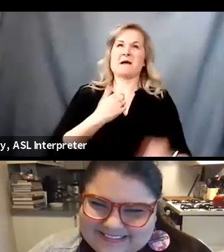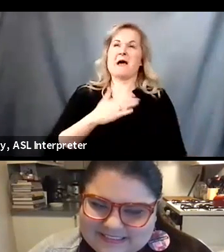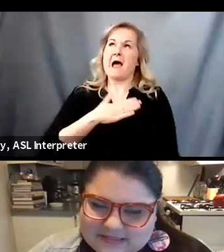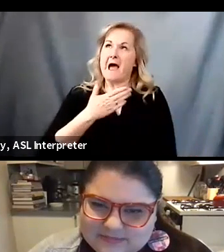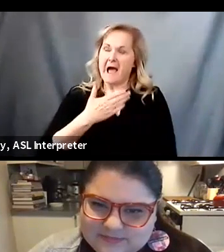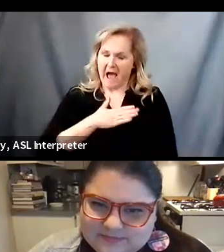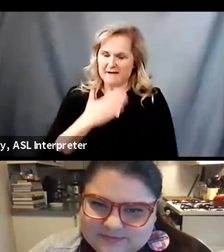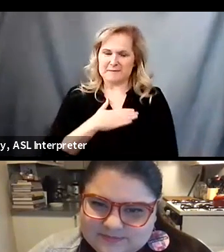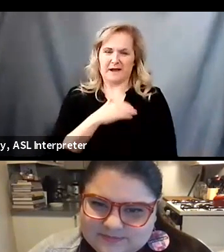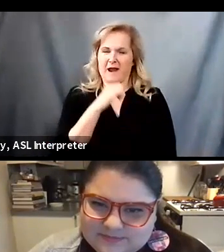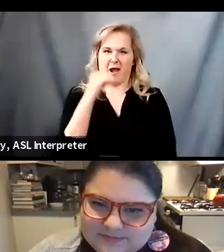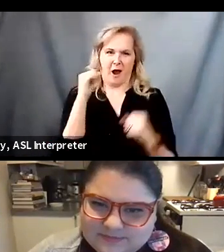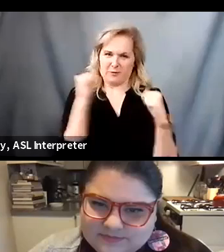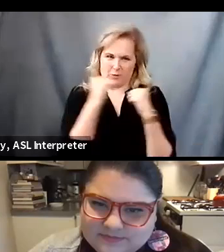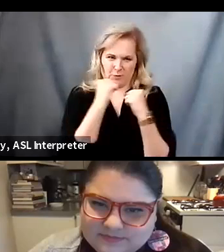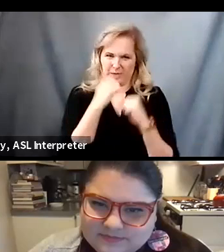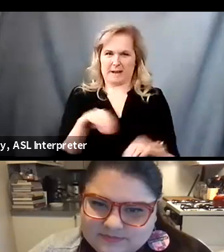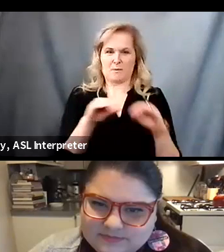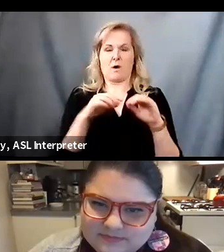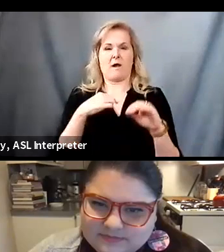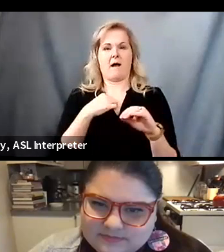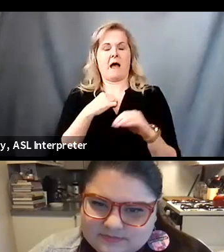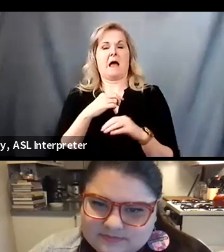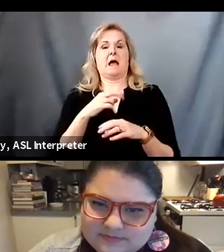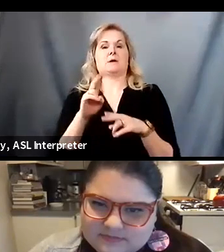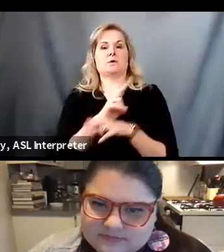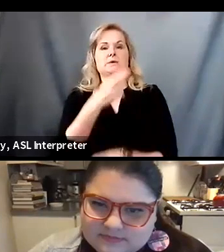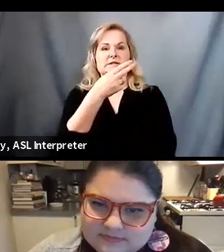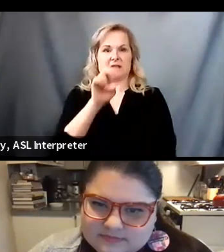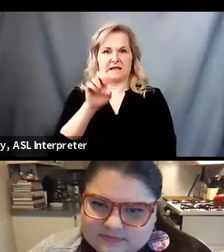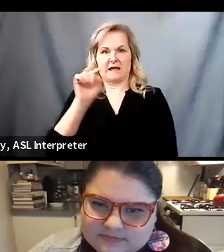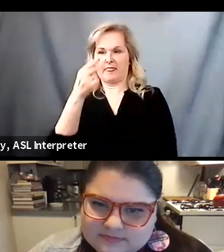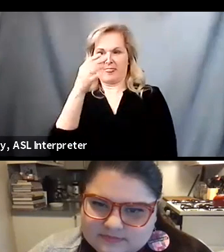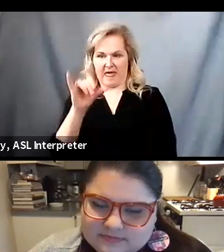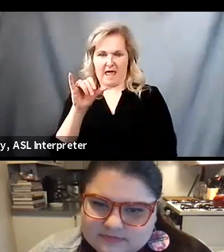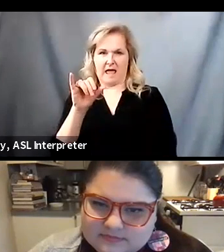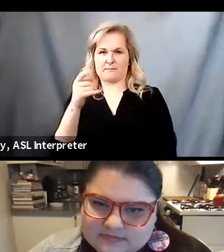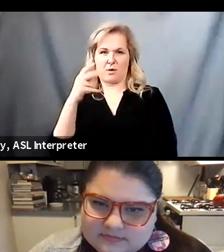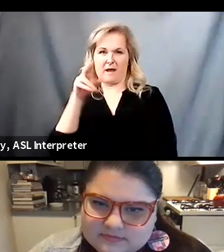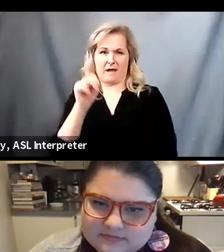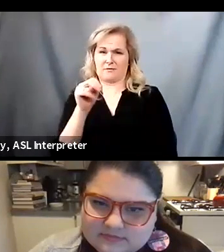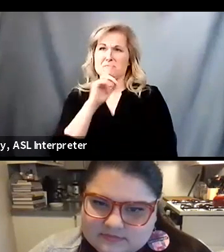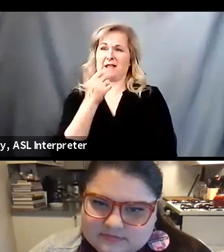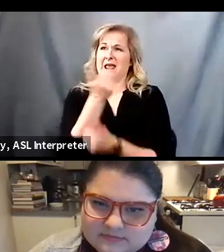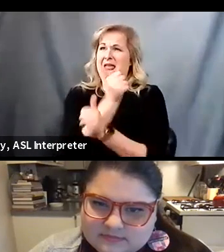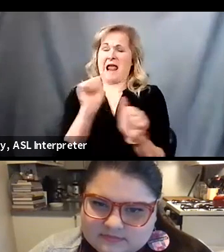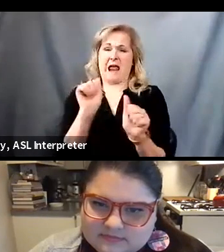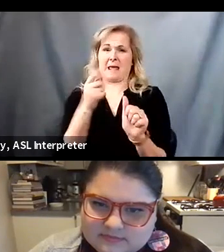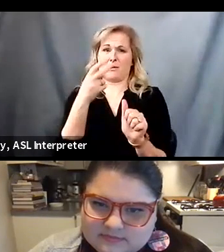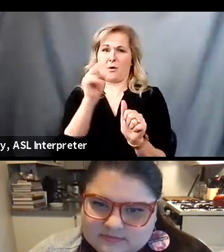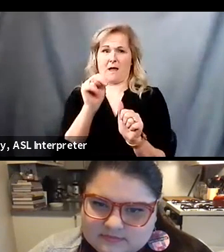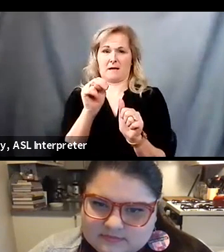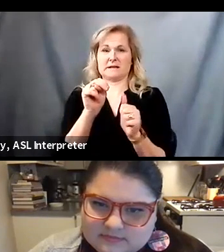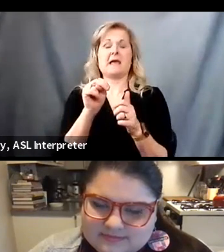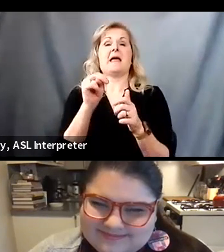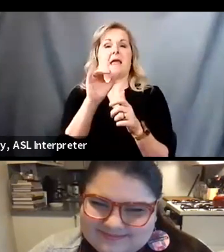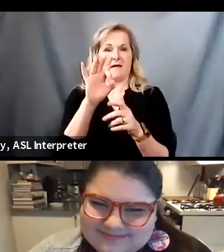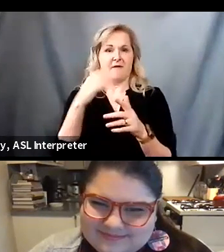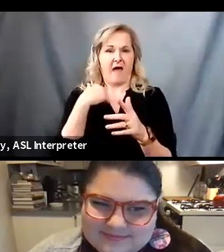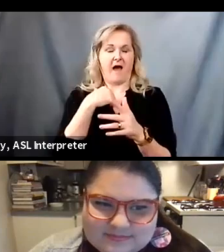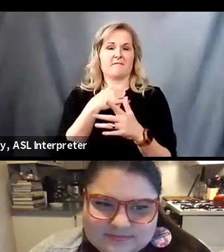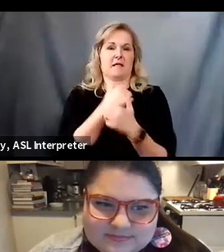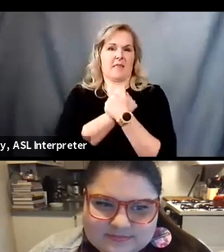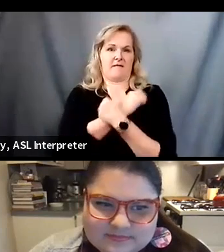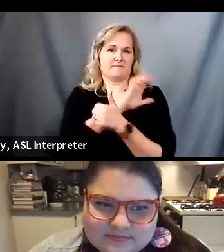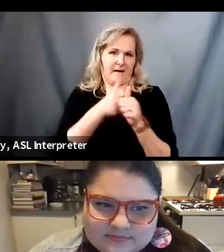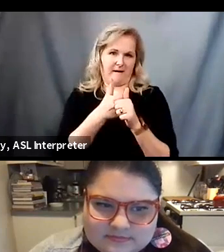for. I use he or they pronouns, or really any pronoun said with love is fine by me. Like